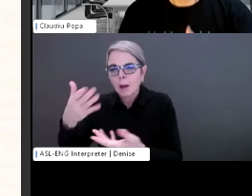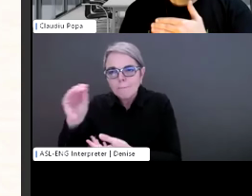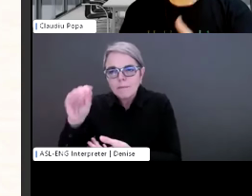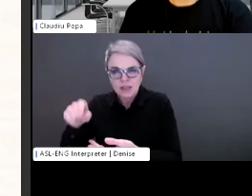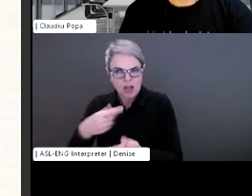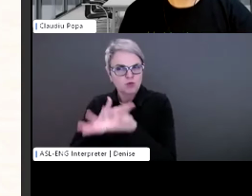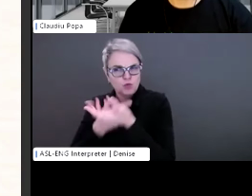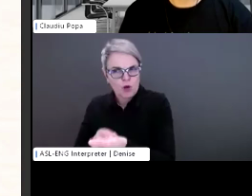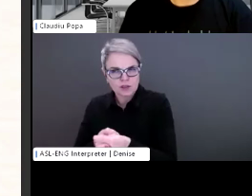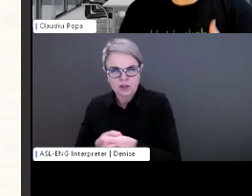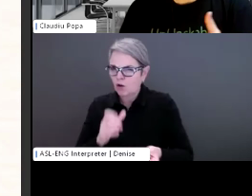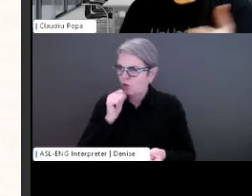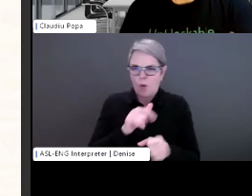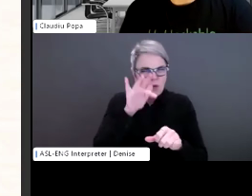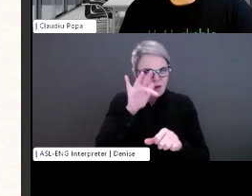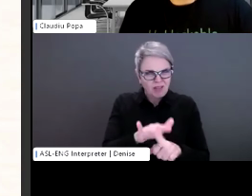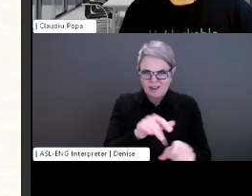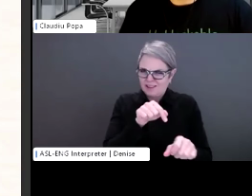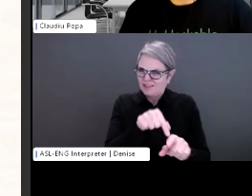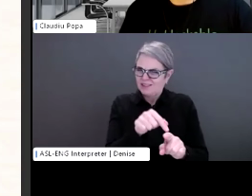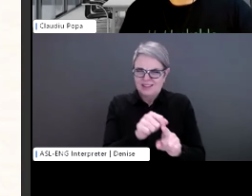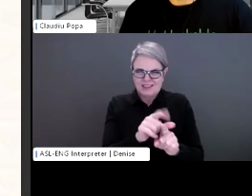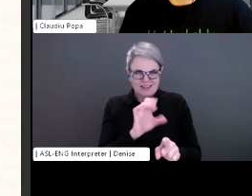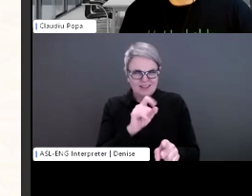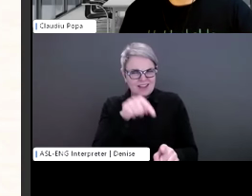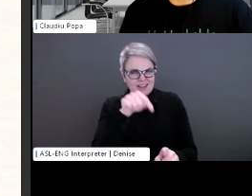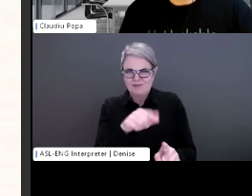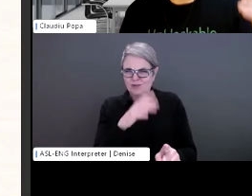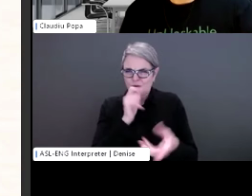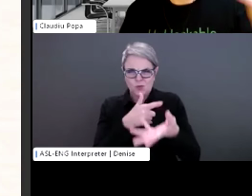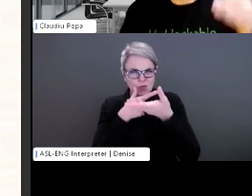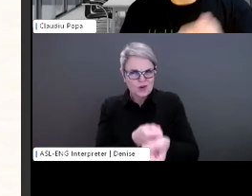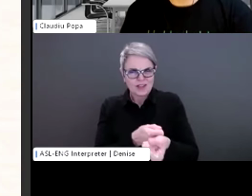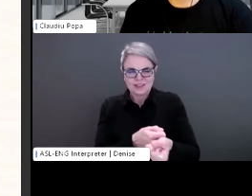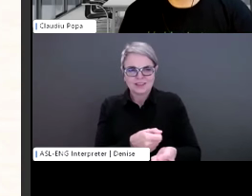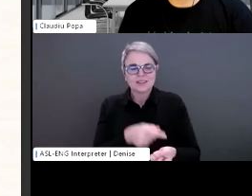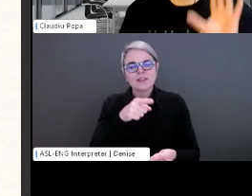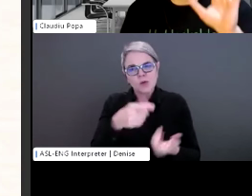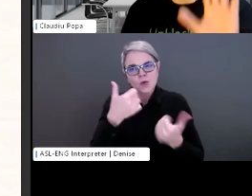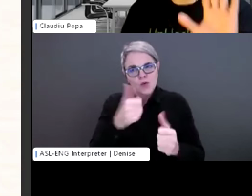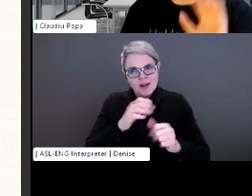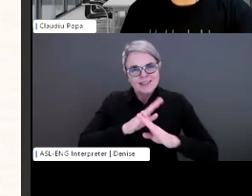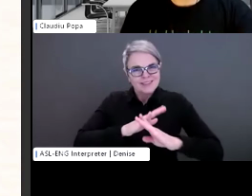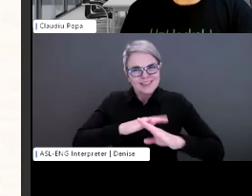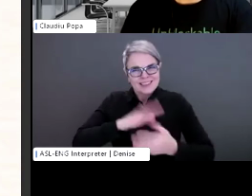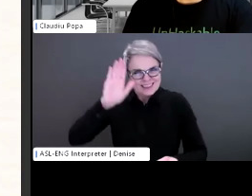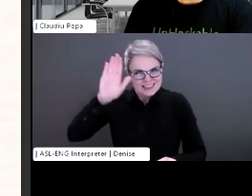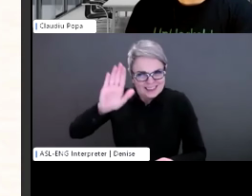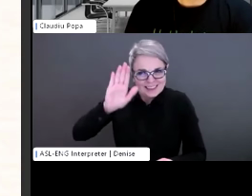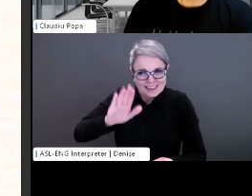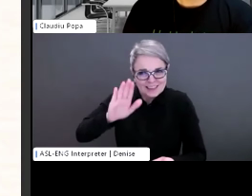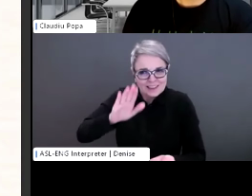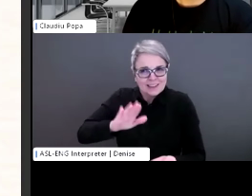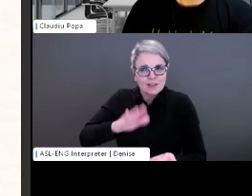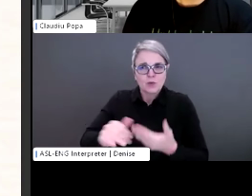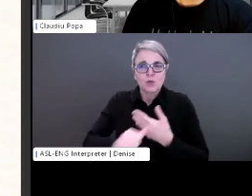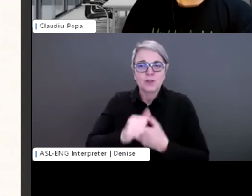you on a daily basis. Remember, nothing reduces your risk 100%, but chipping away at that risk is really what we can all do.